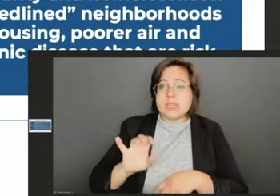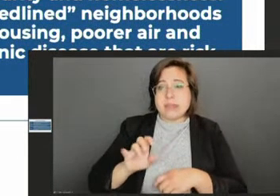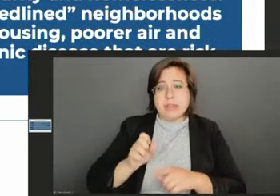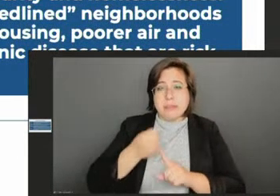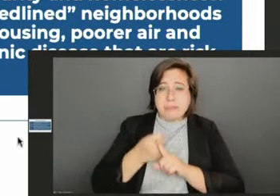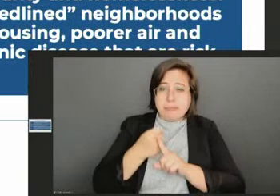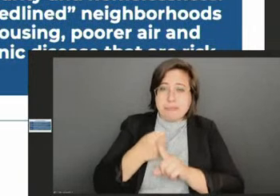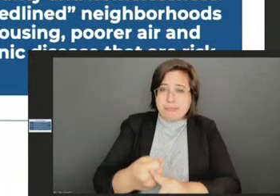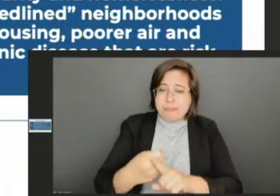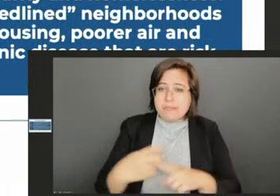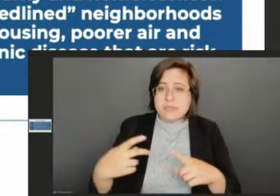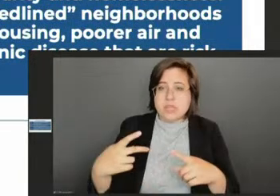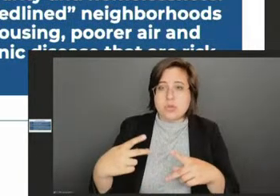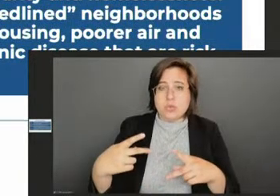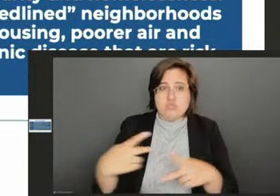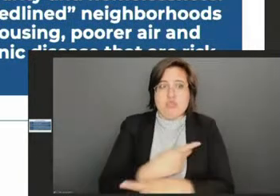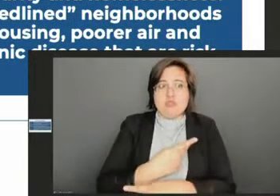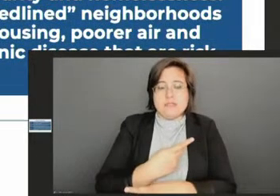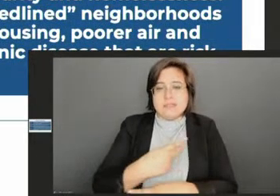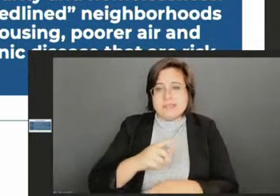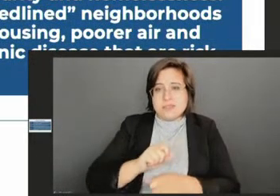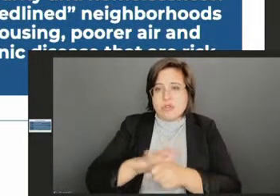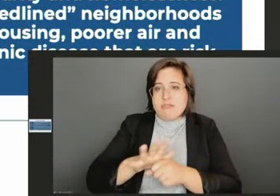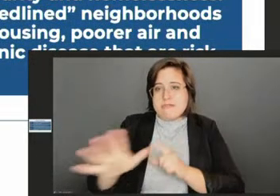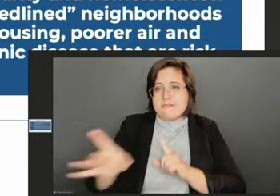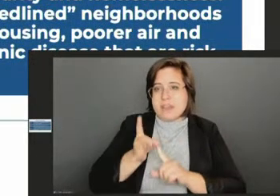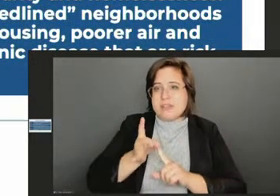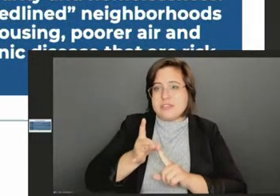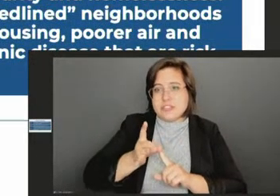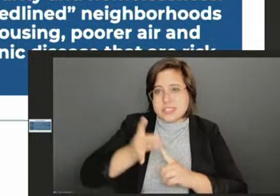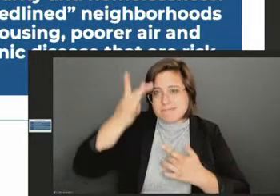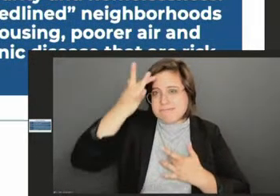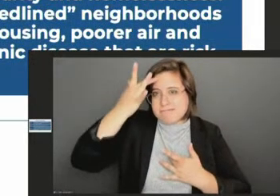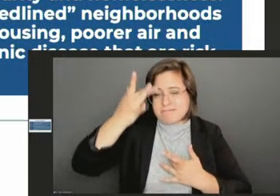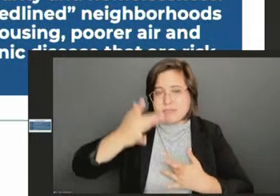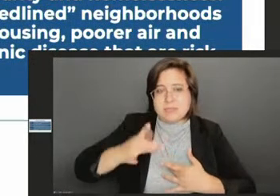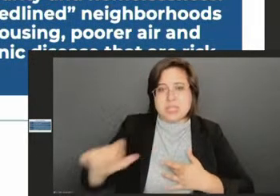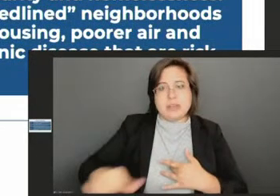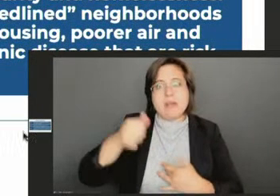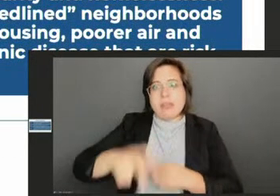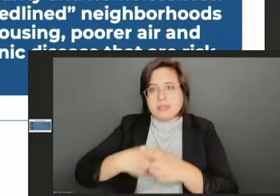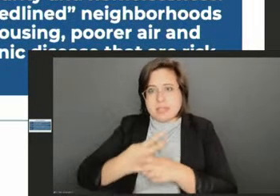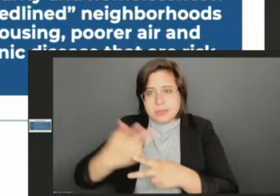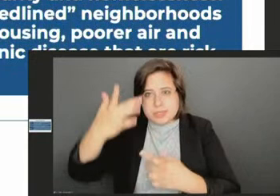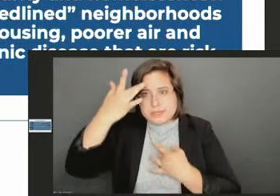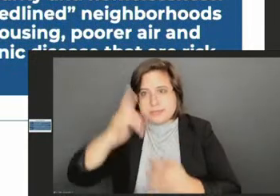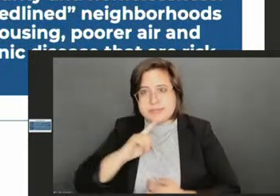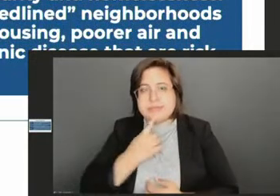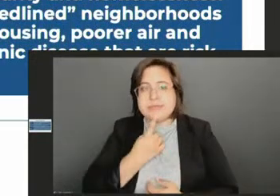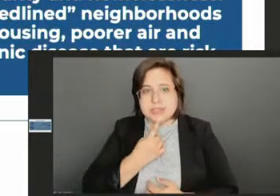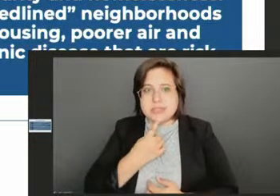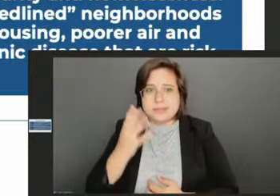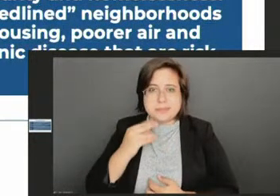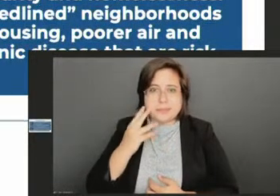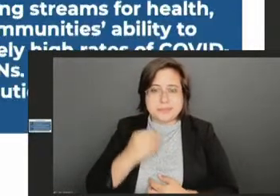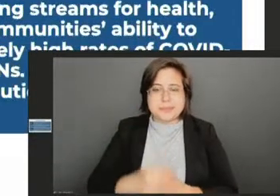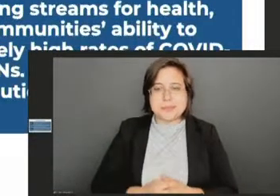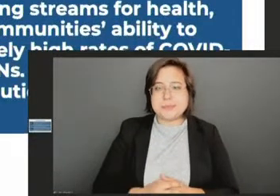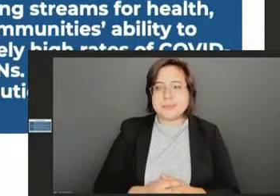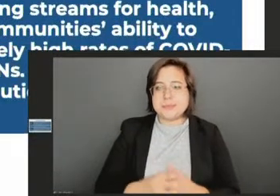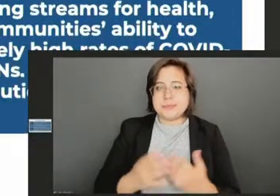COVID infection and chronic diseases that many of these communities are facing. Can we go to the next